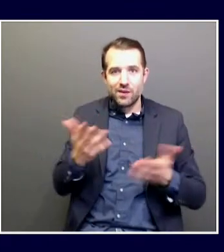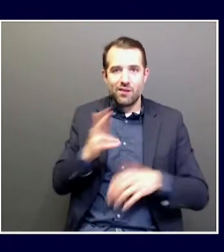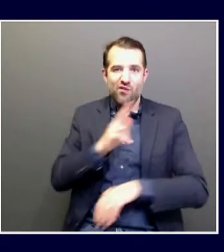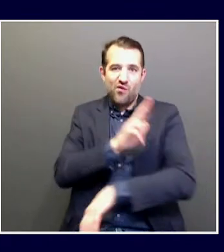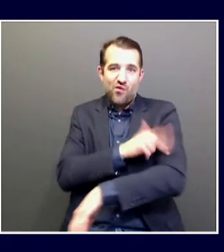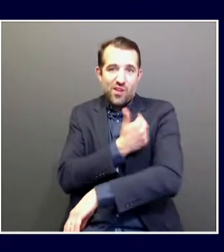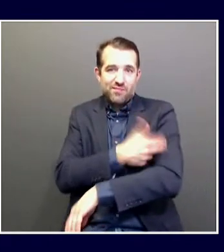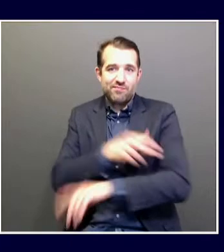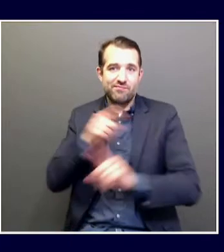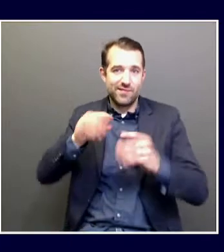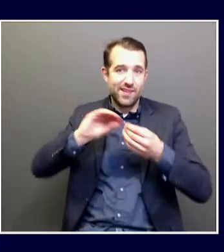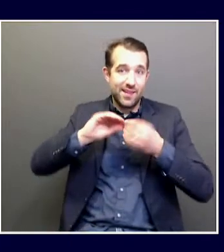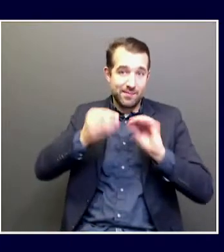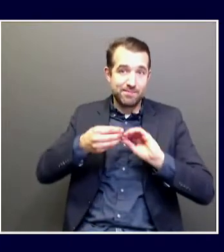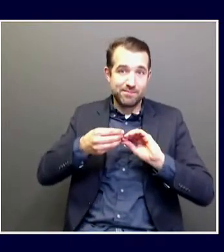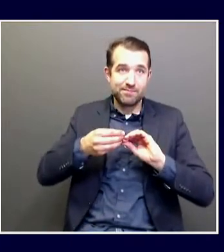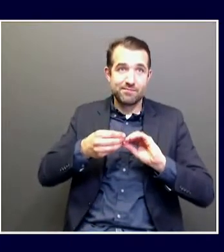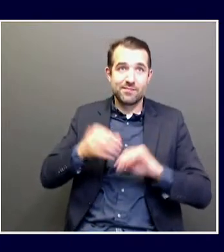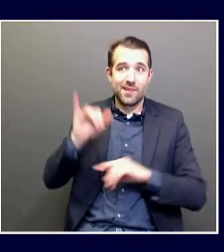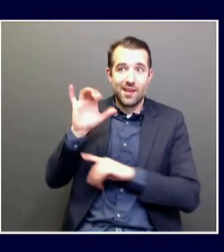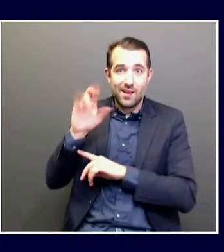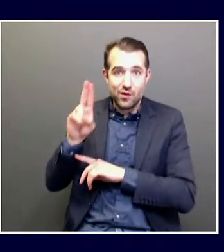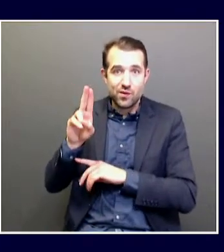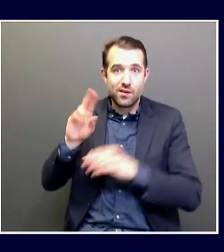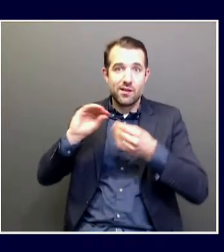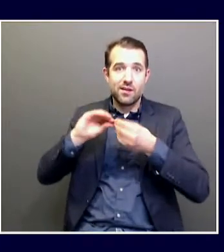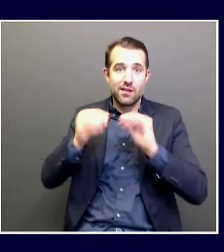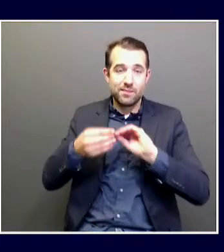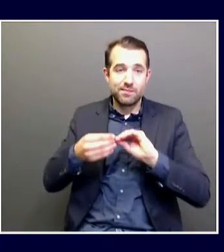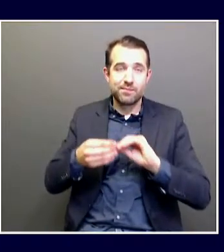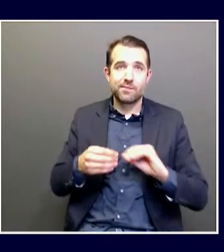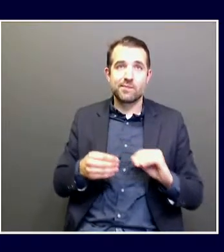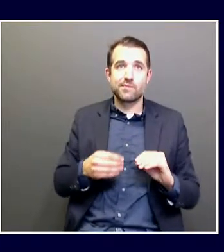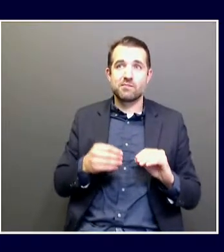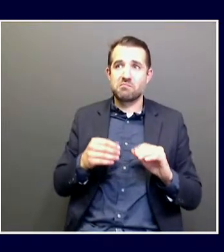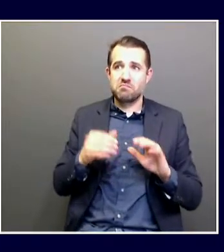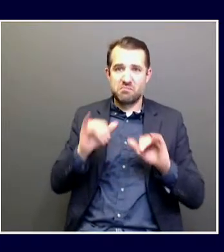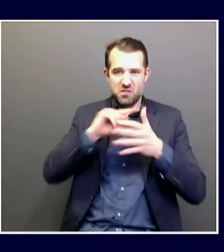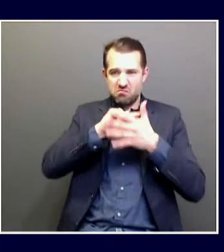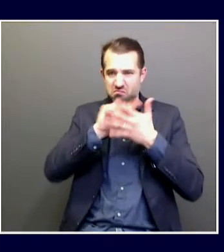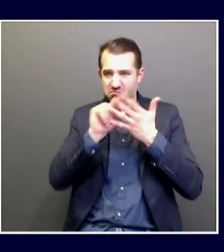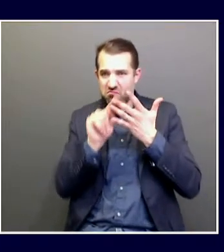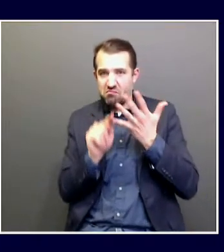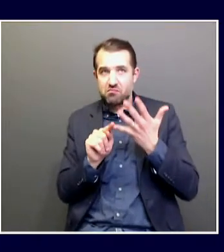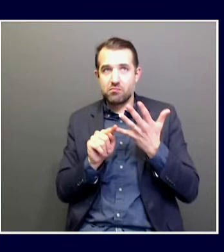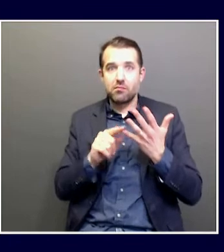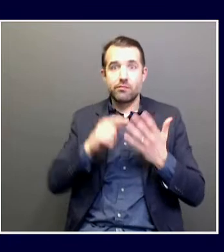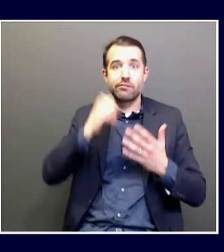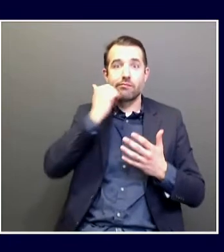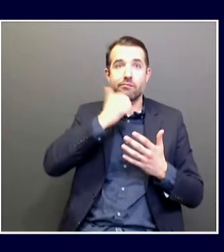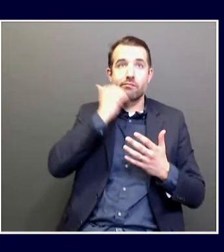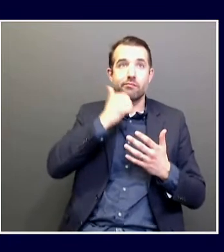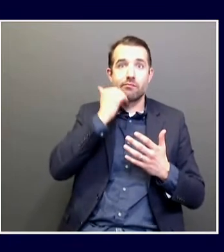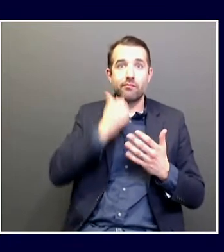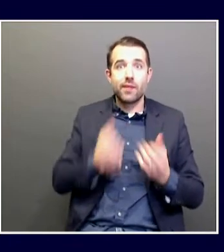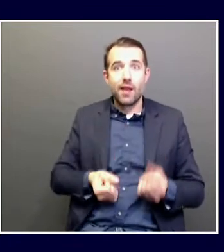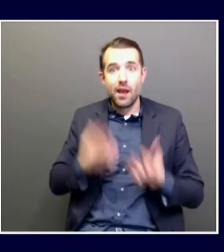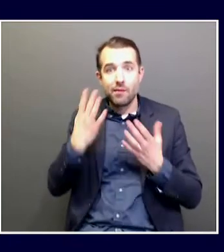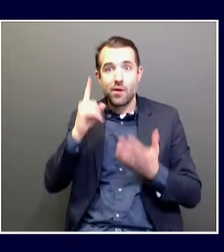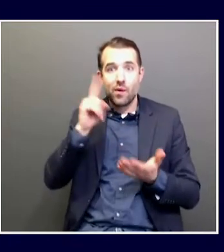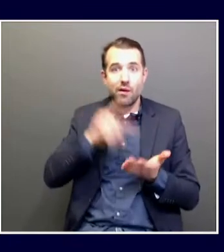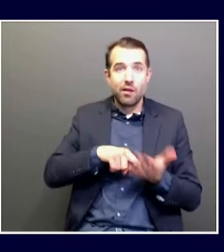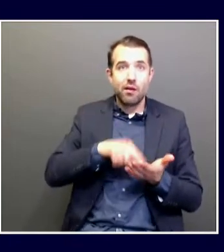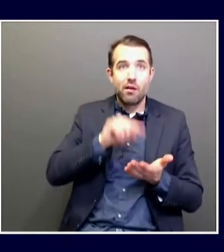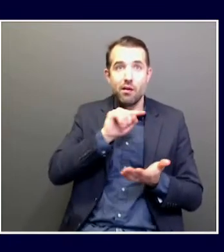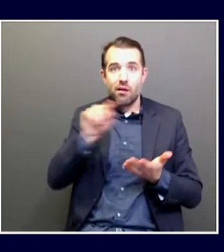rates, ICU occupancy rates, things of that sort, less so the daily changes in case count, which can fluctuate based on